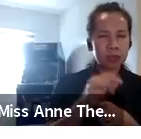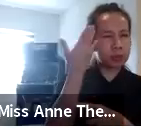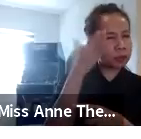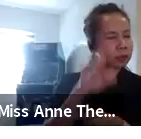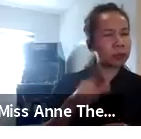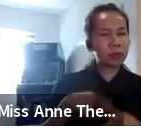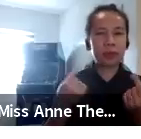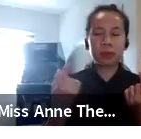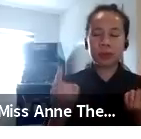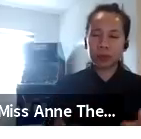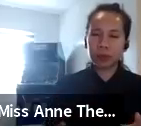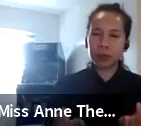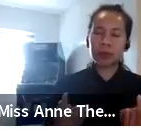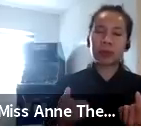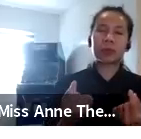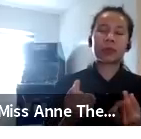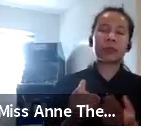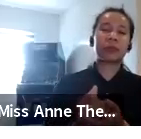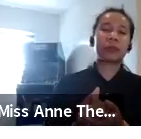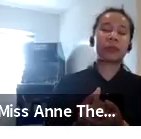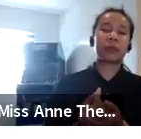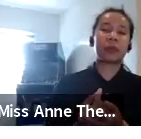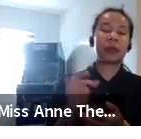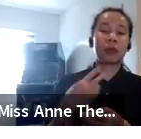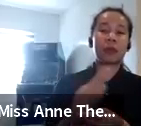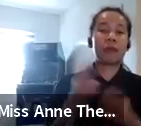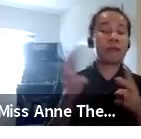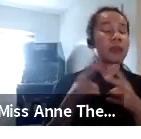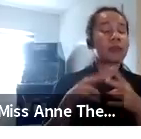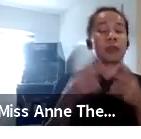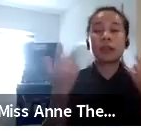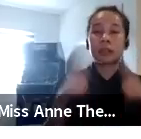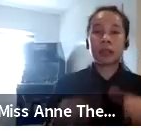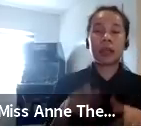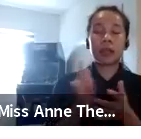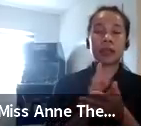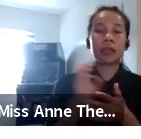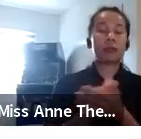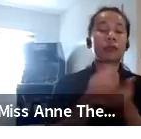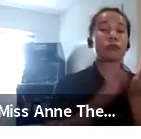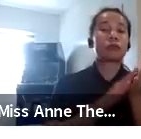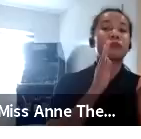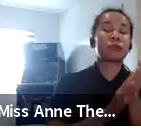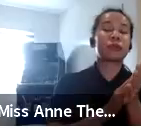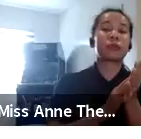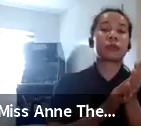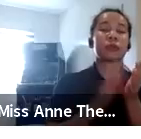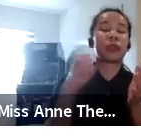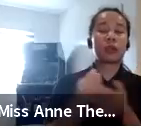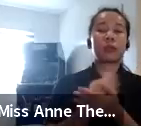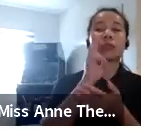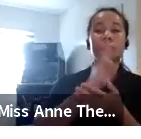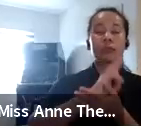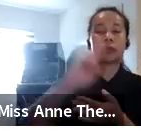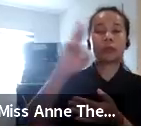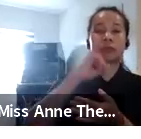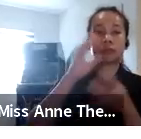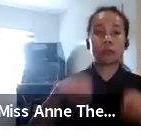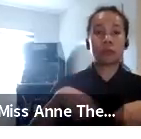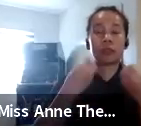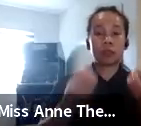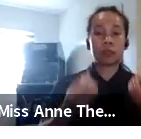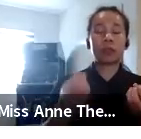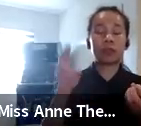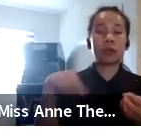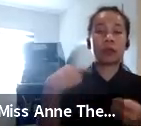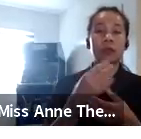do. We are very lucky that our schools, our university is providing these